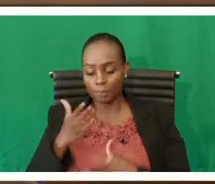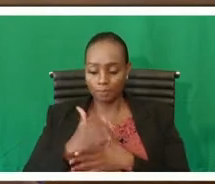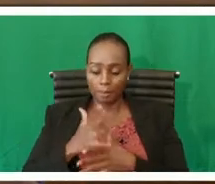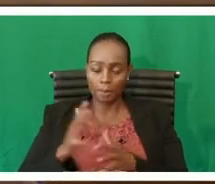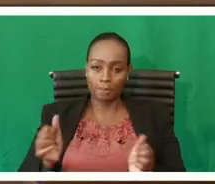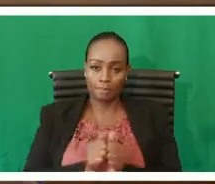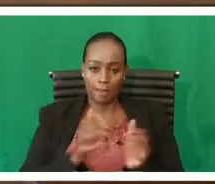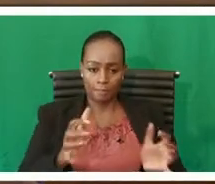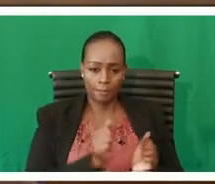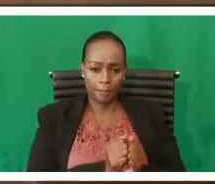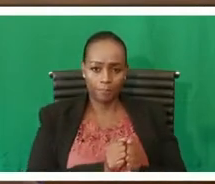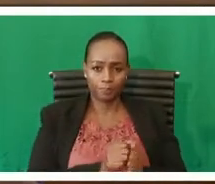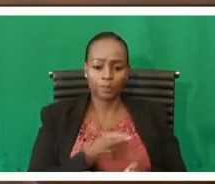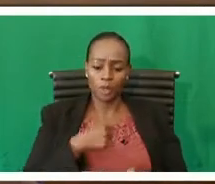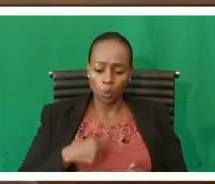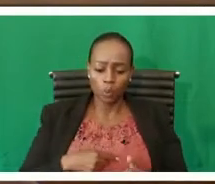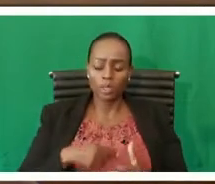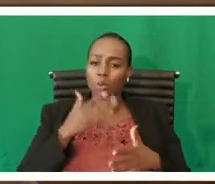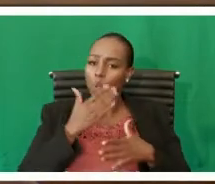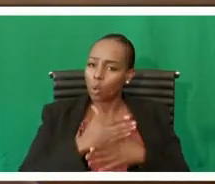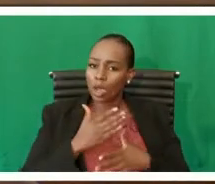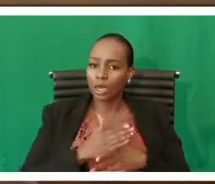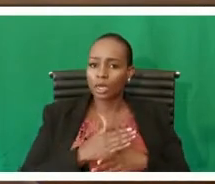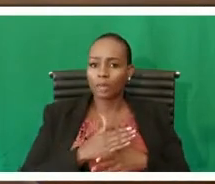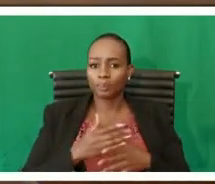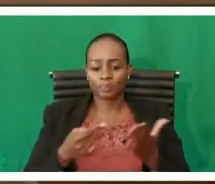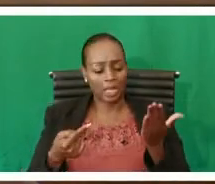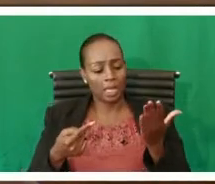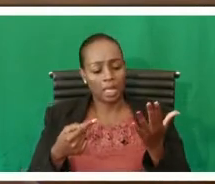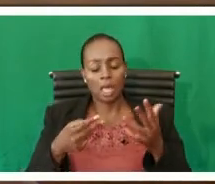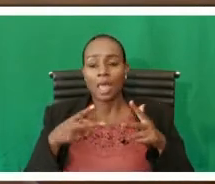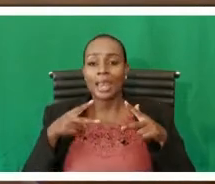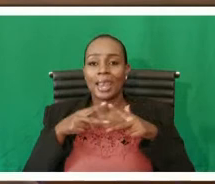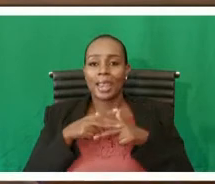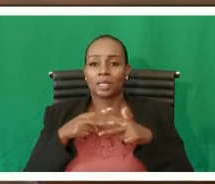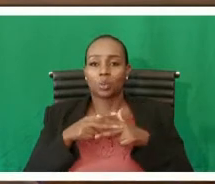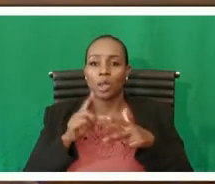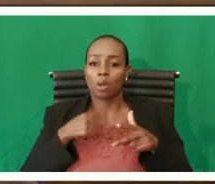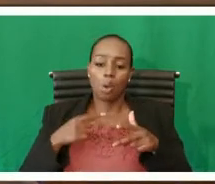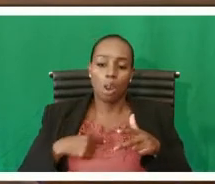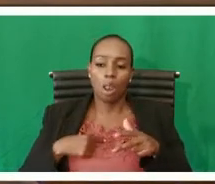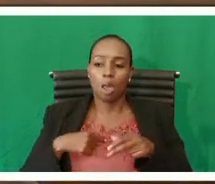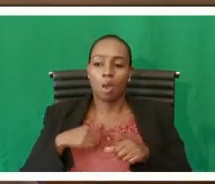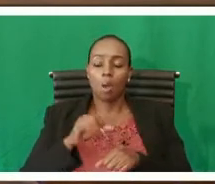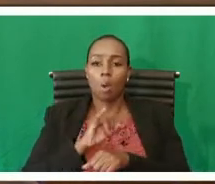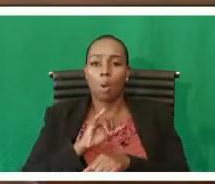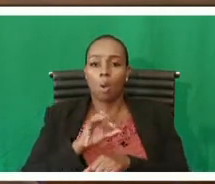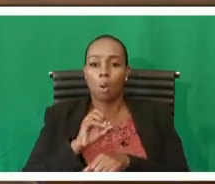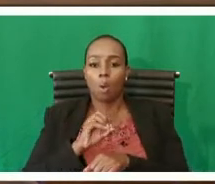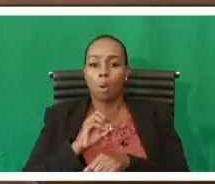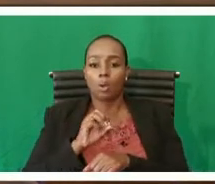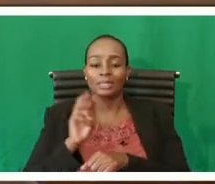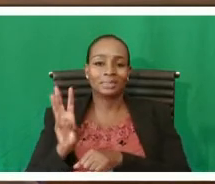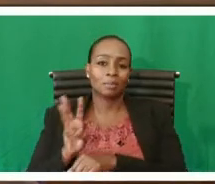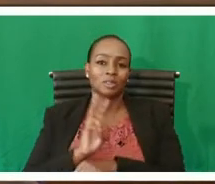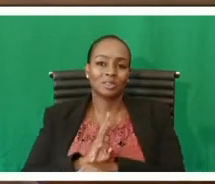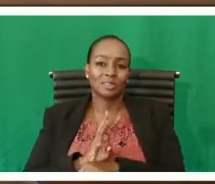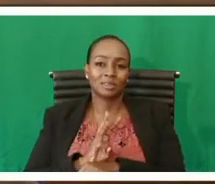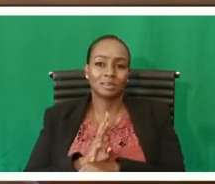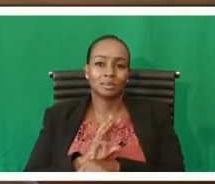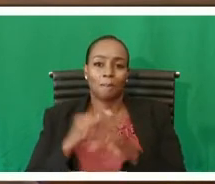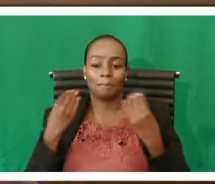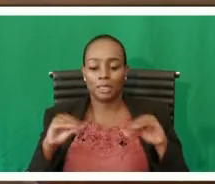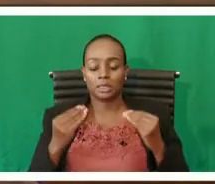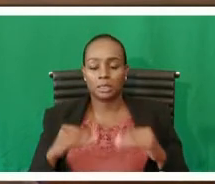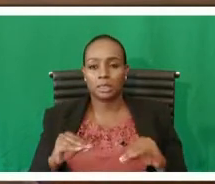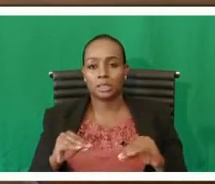We are collaborating with the Closed Loop Network to roll out an online entrepreneurial